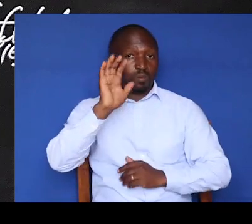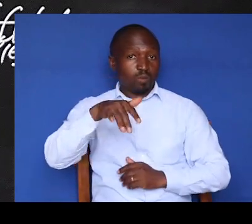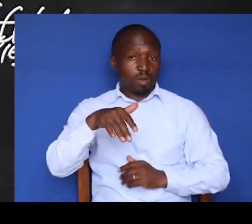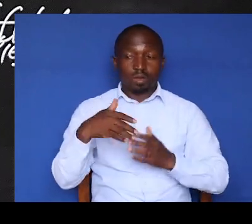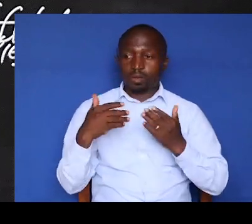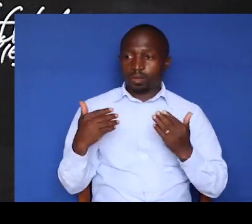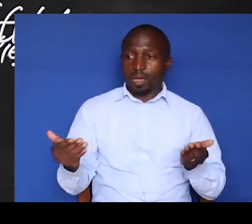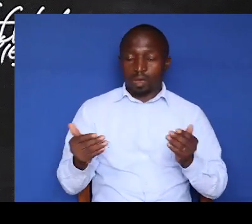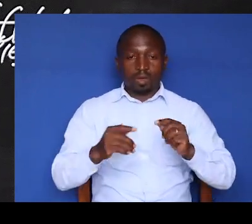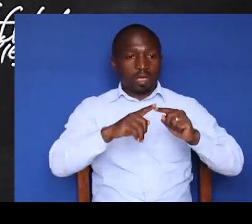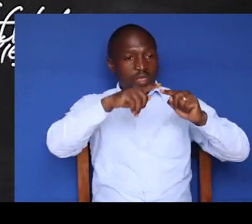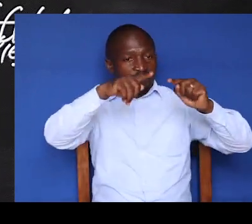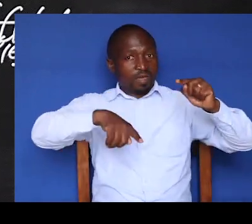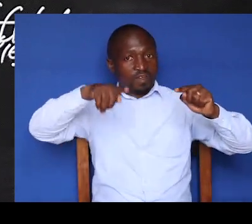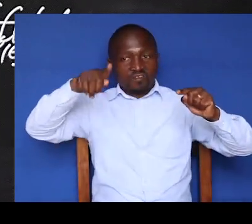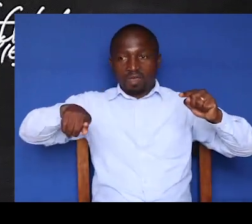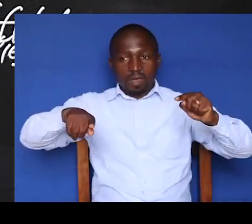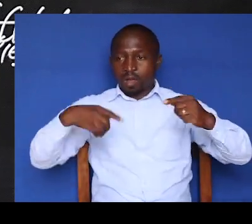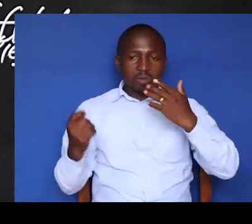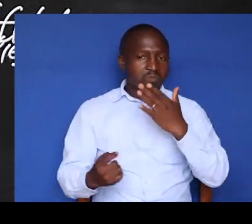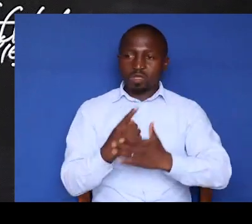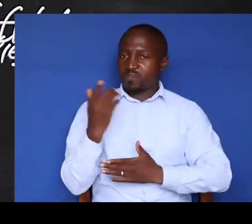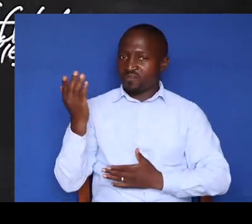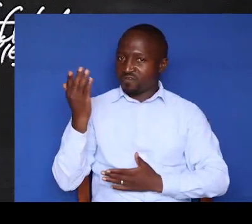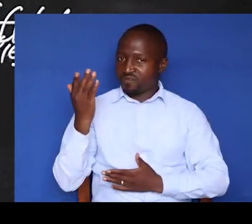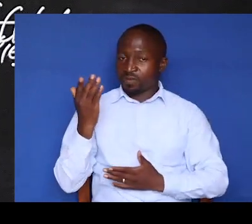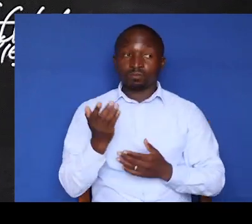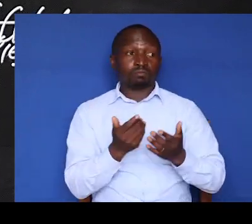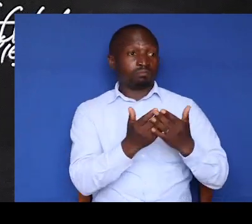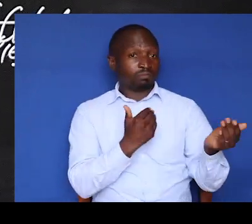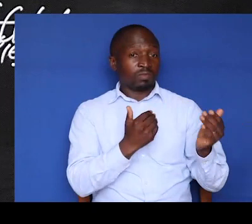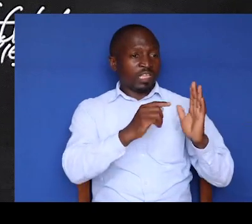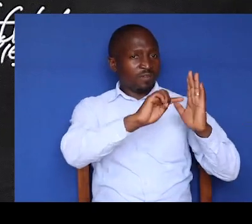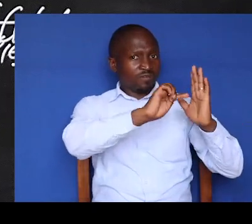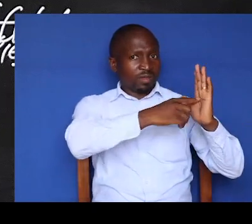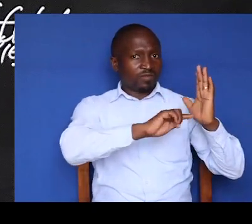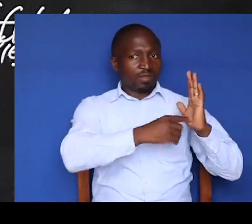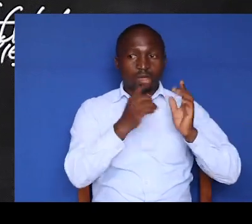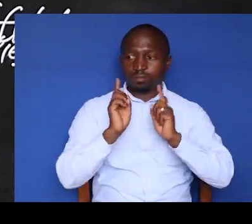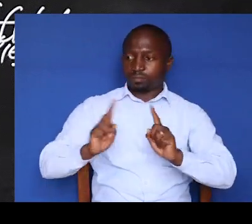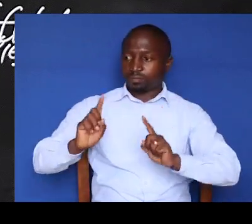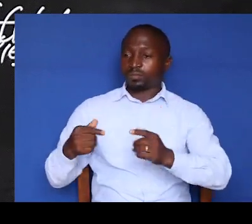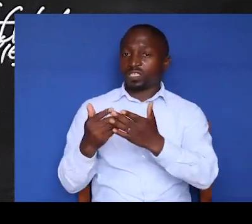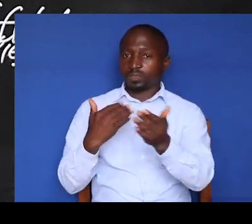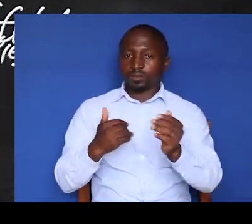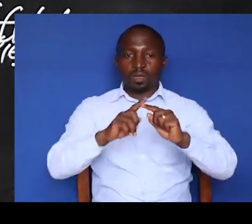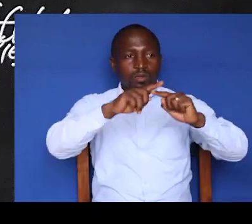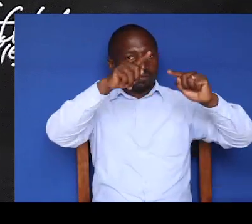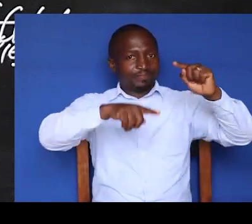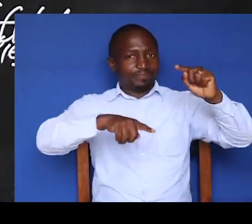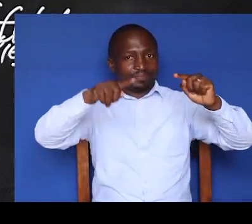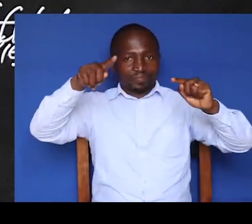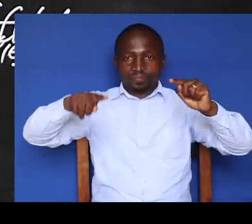variation does not occur merely. The variation is made by certain variables. So the variables which